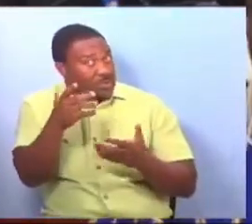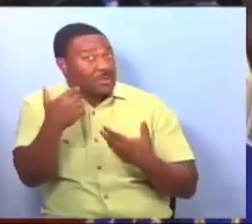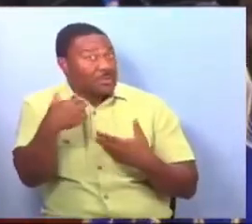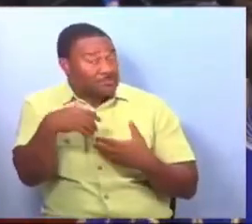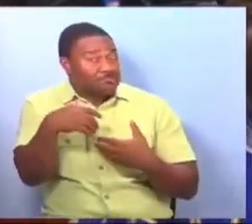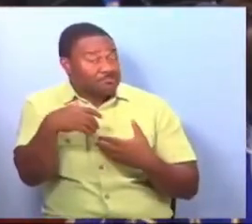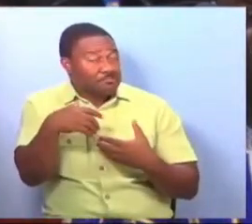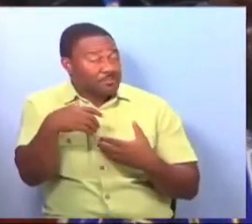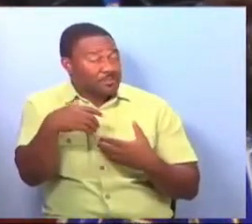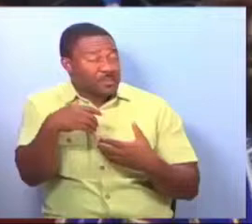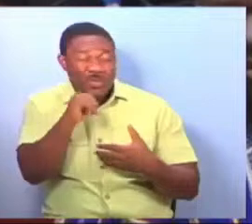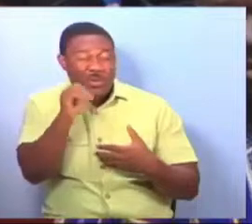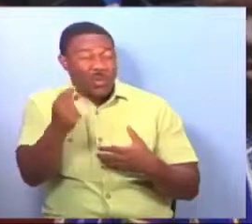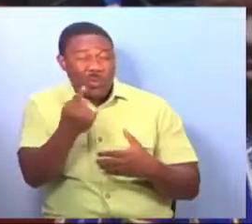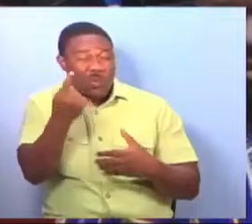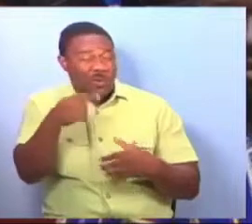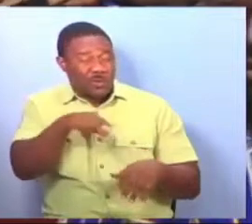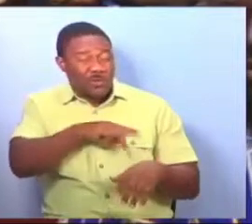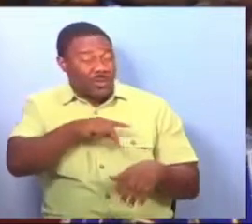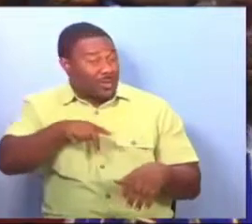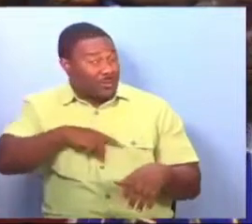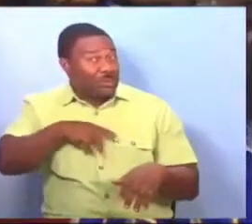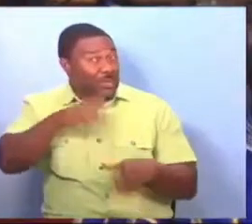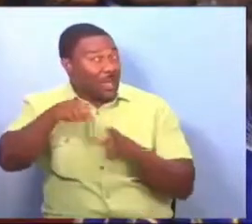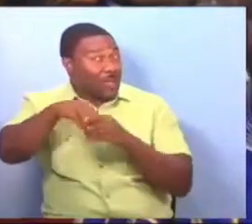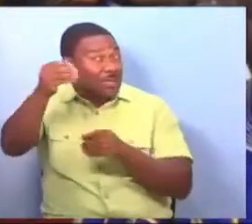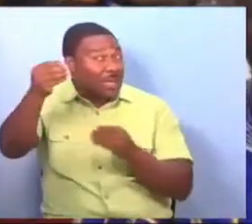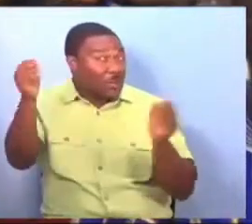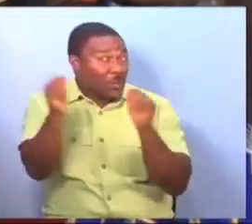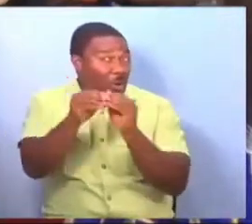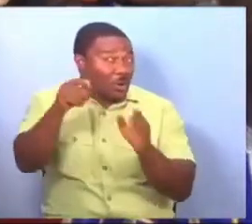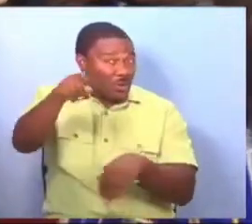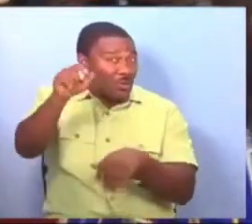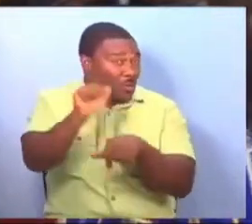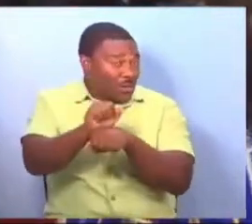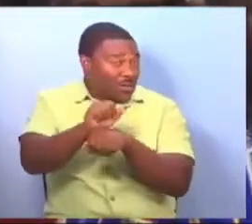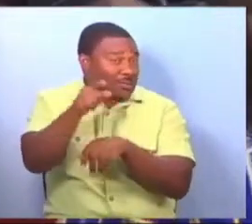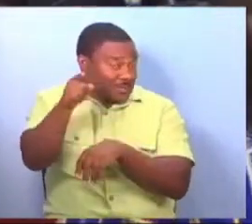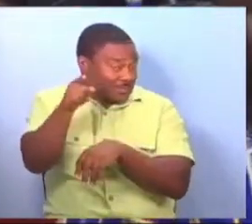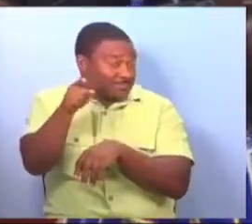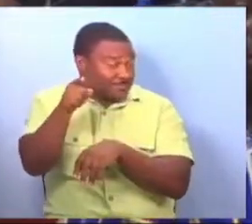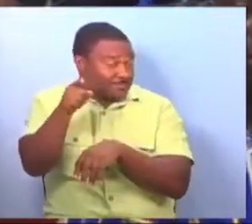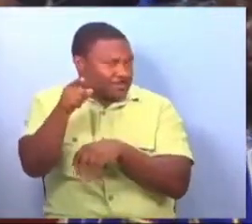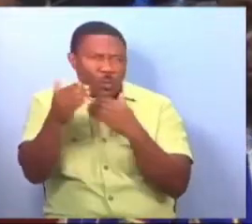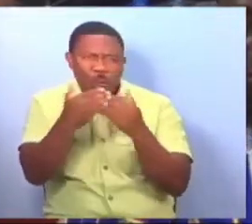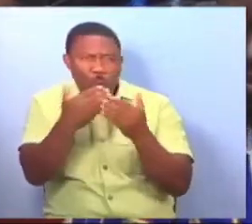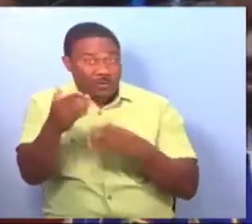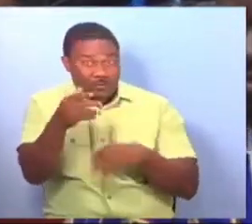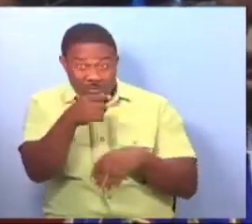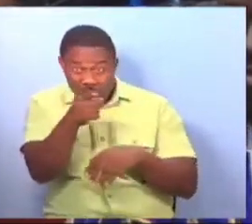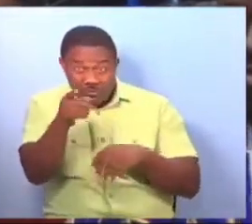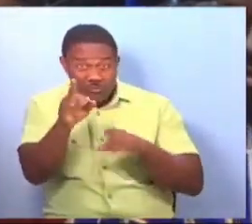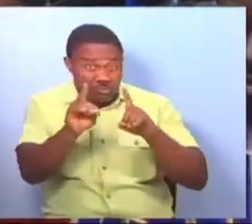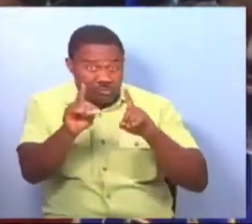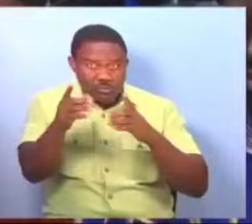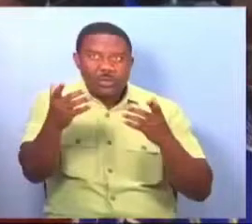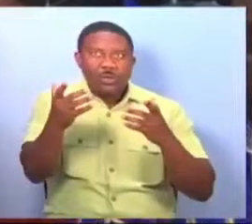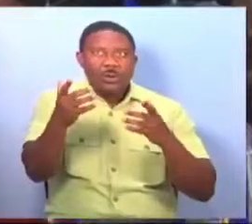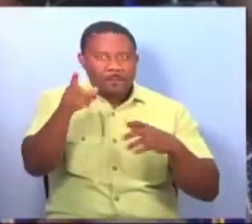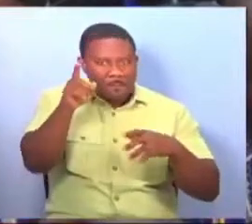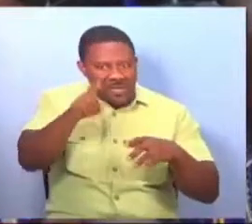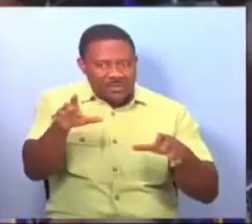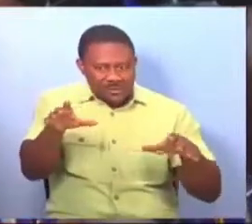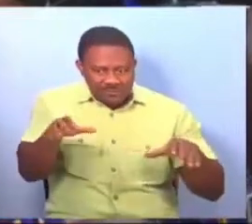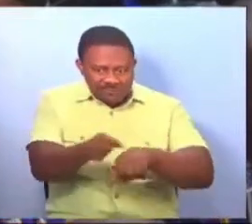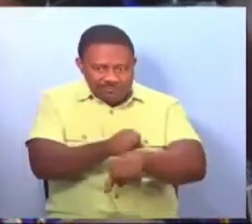is beyond what we do on this floor. And so whatever we do counts, and we should take it seriously. Thank you